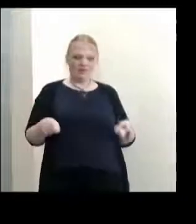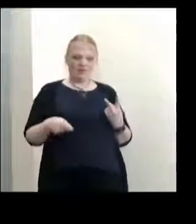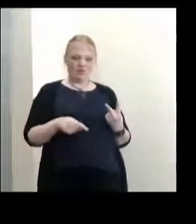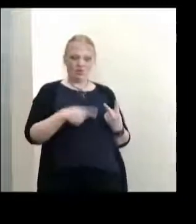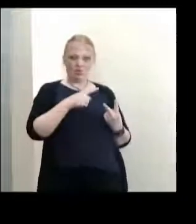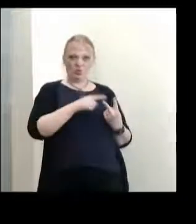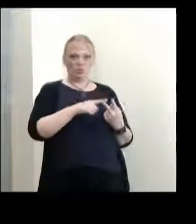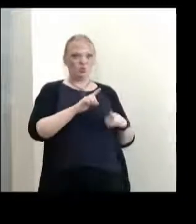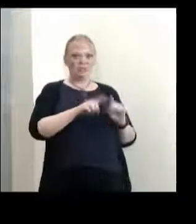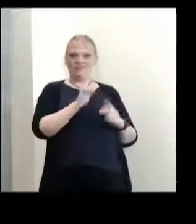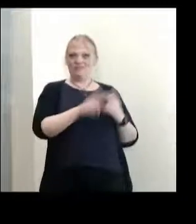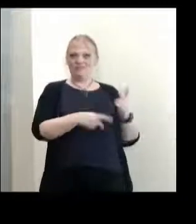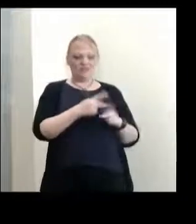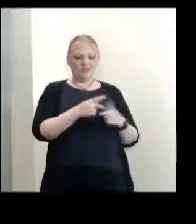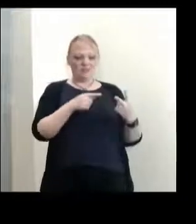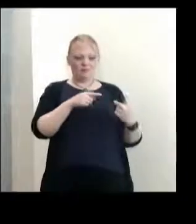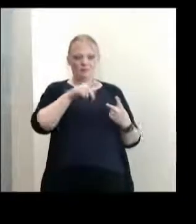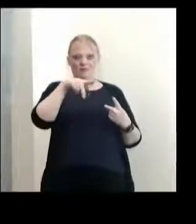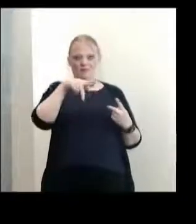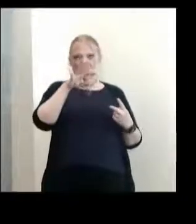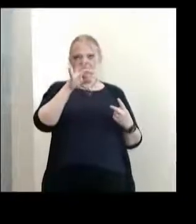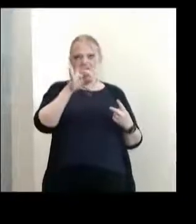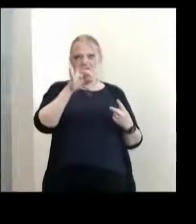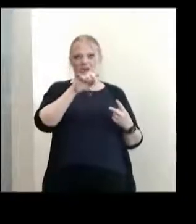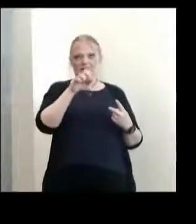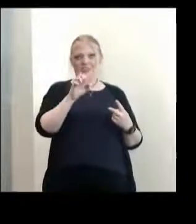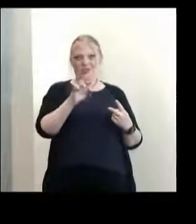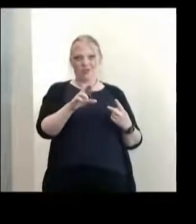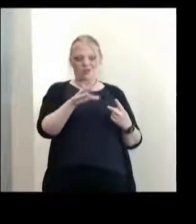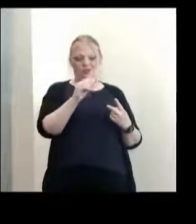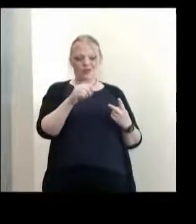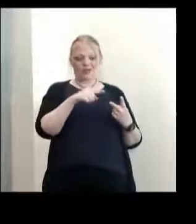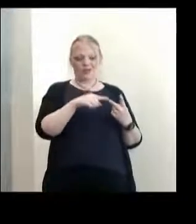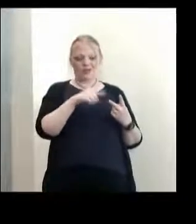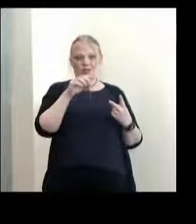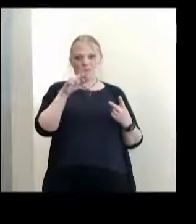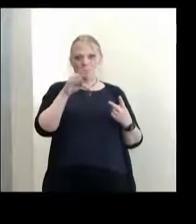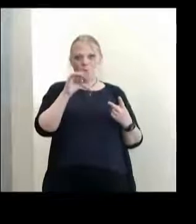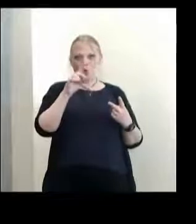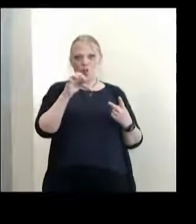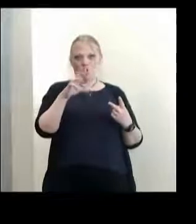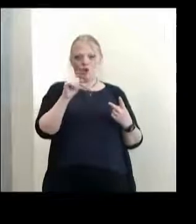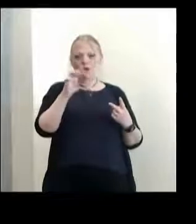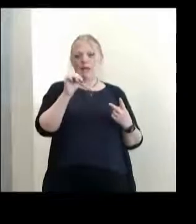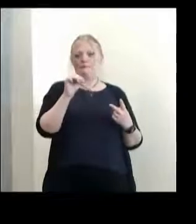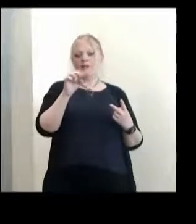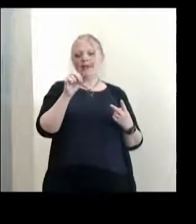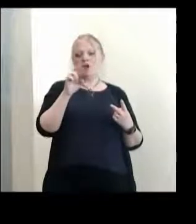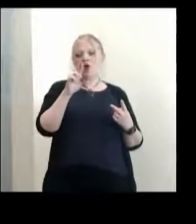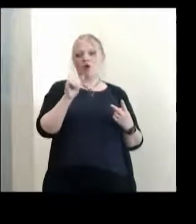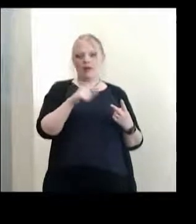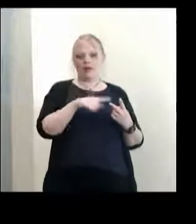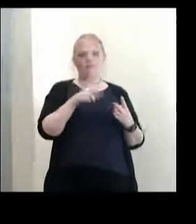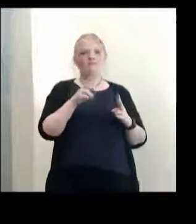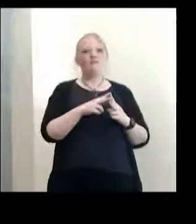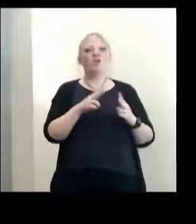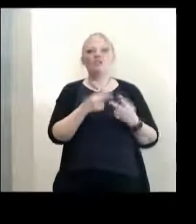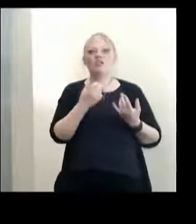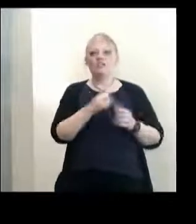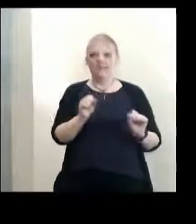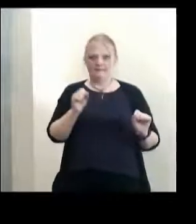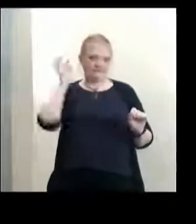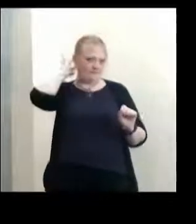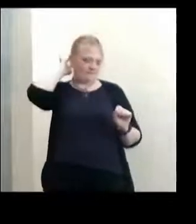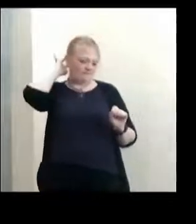in the United States, the Pfizer and the Moderna are mRNA vaccines, and those are very, very safe. They have not